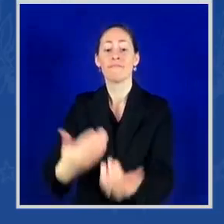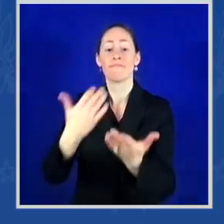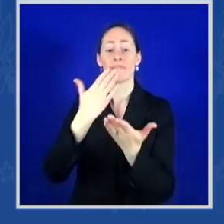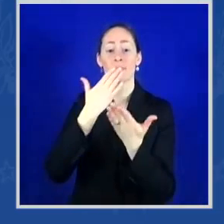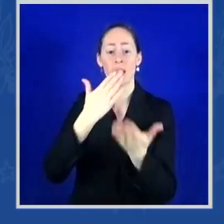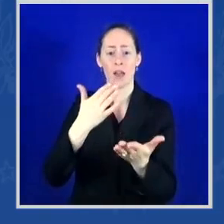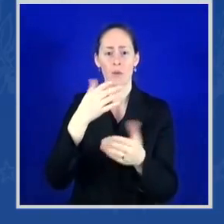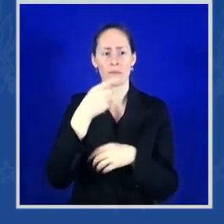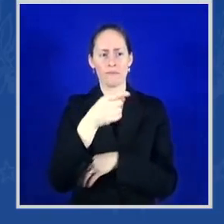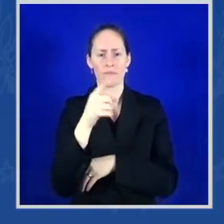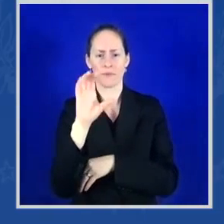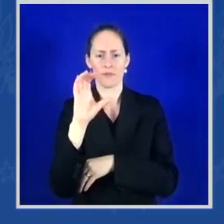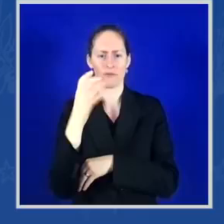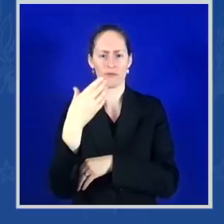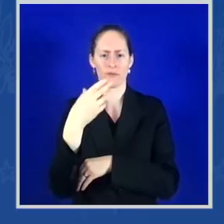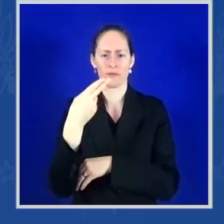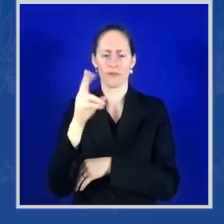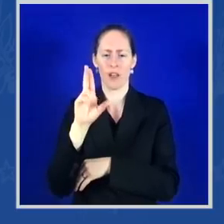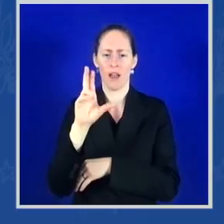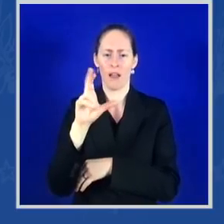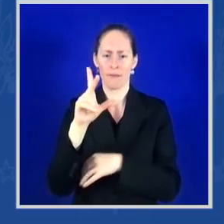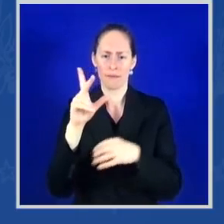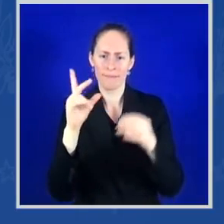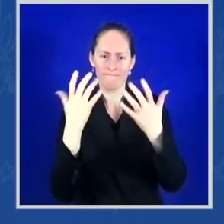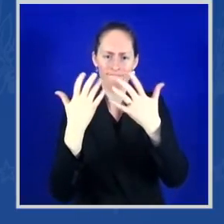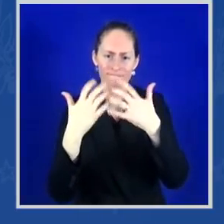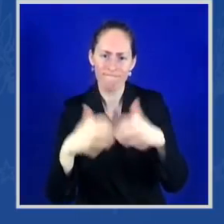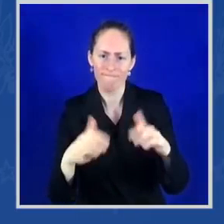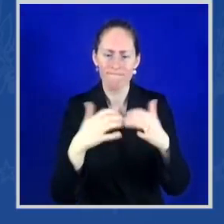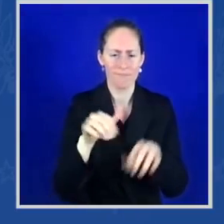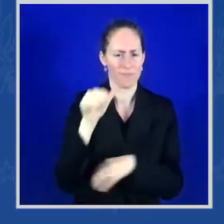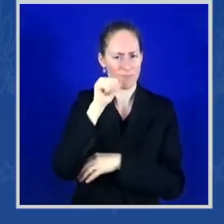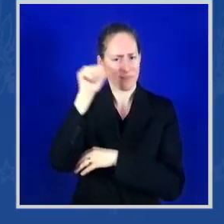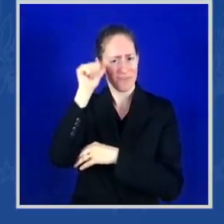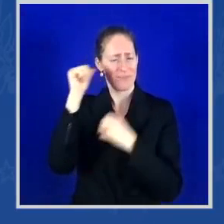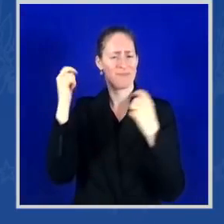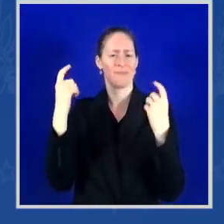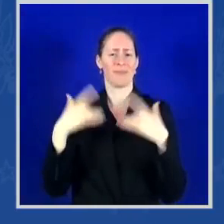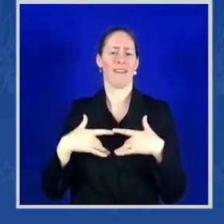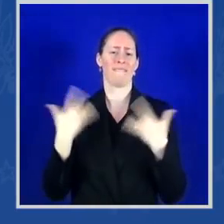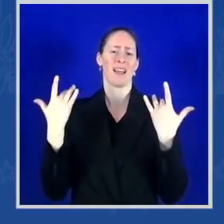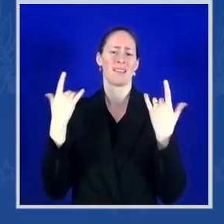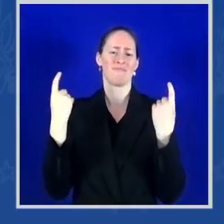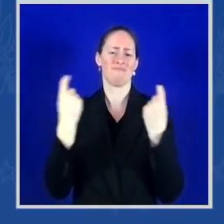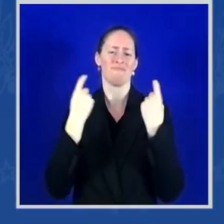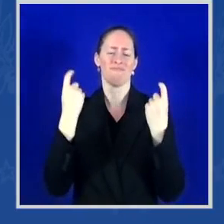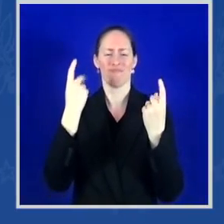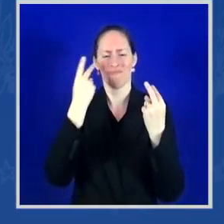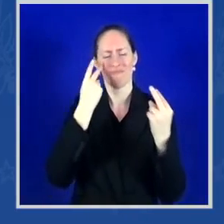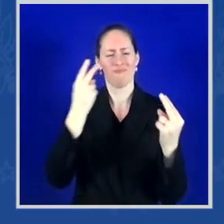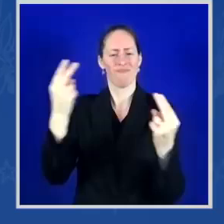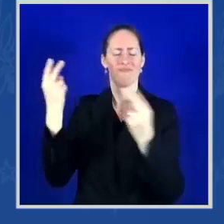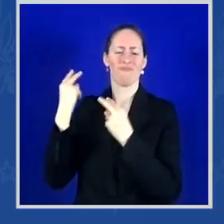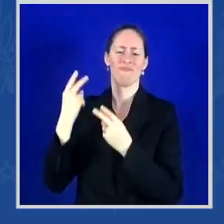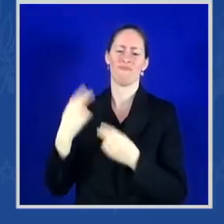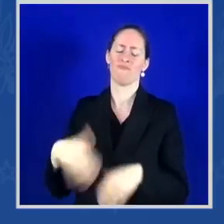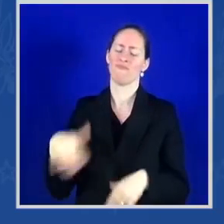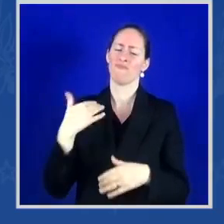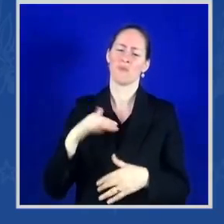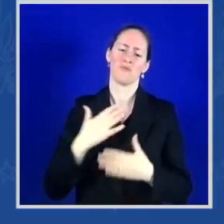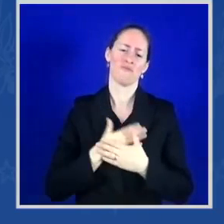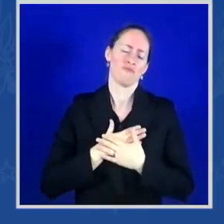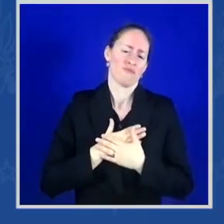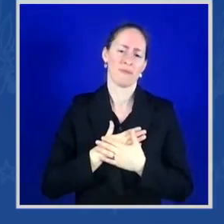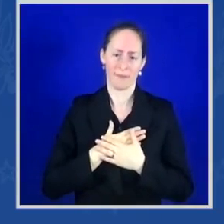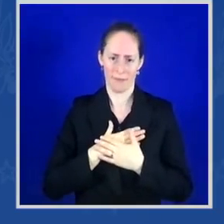What a great event we had down at the Veterans Cemetery. Thank you to those who were able to join us, Drew, to you, and so